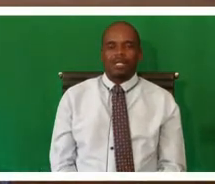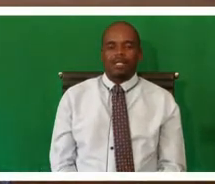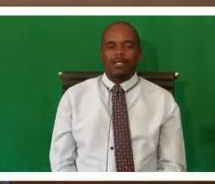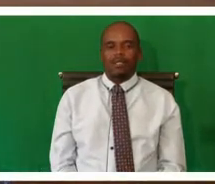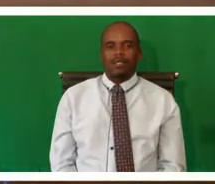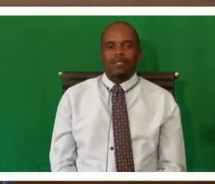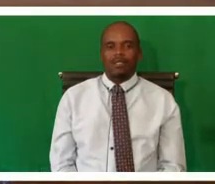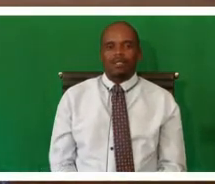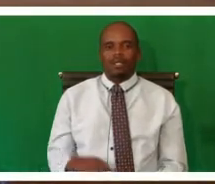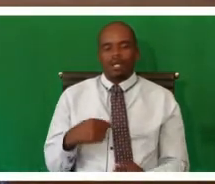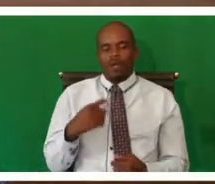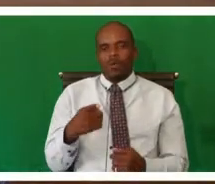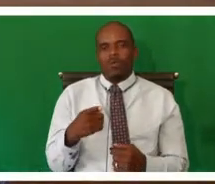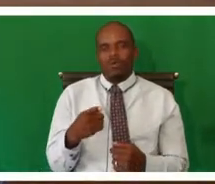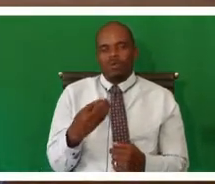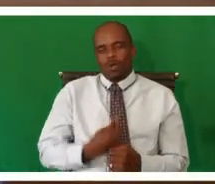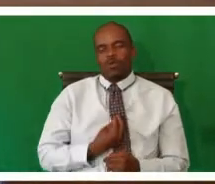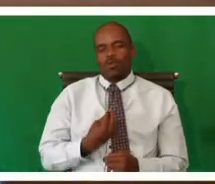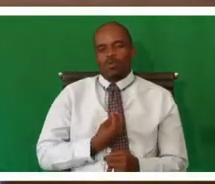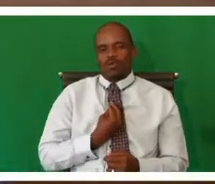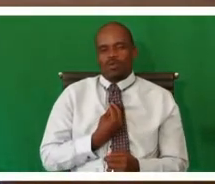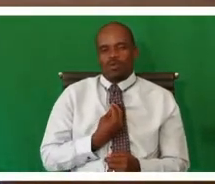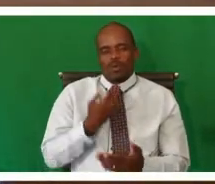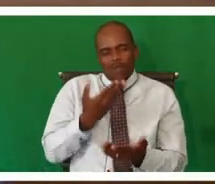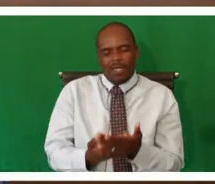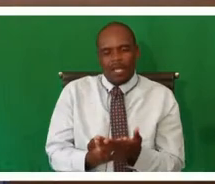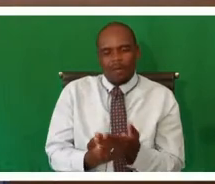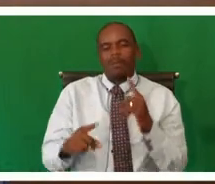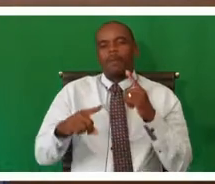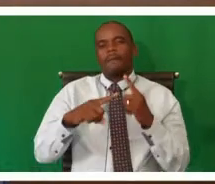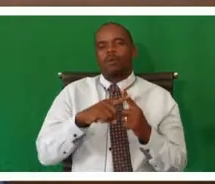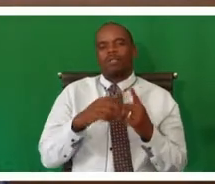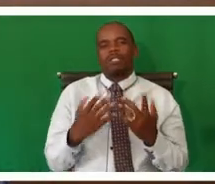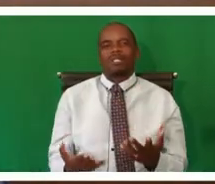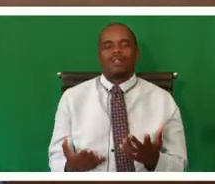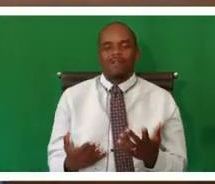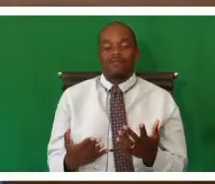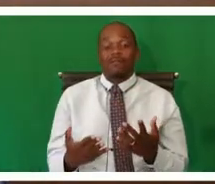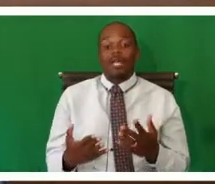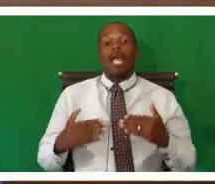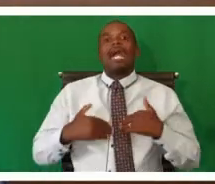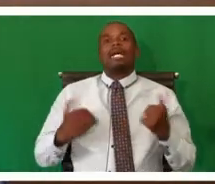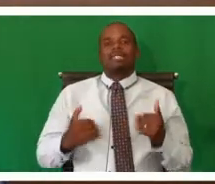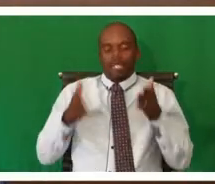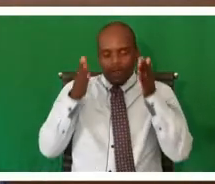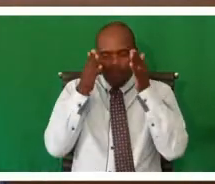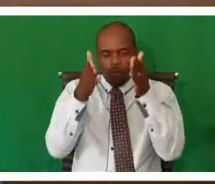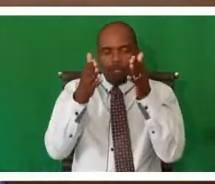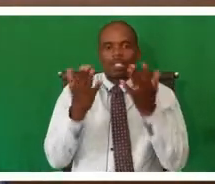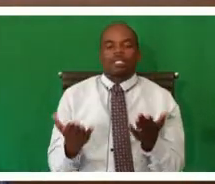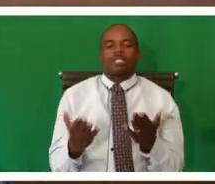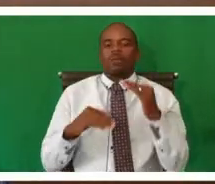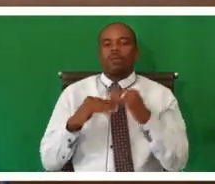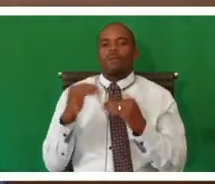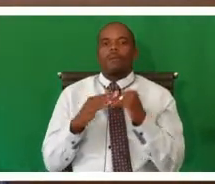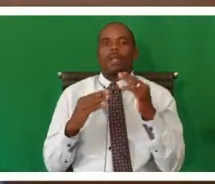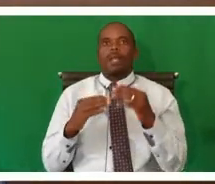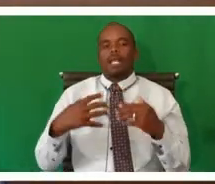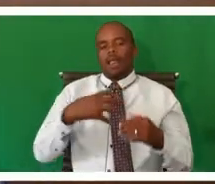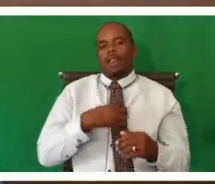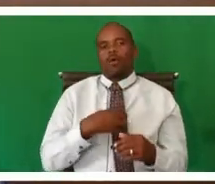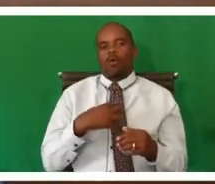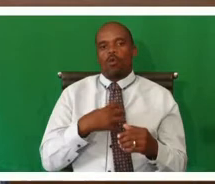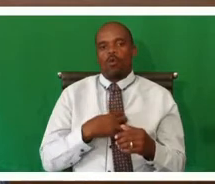youth can be positive and start focusing and build their own